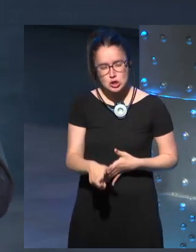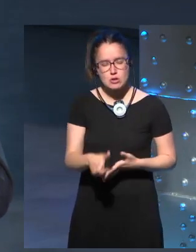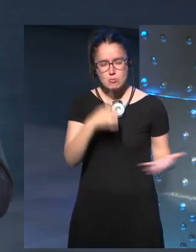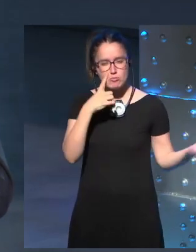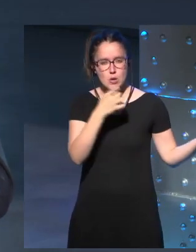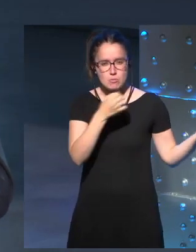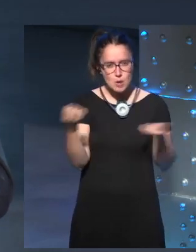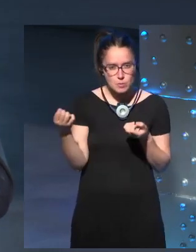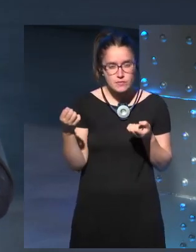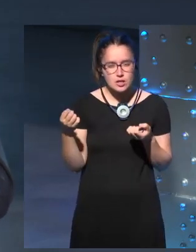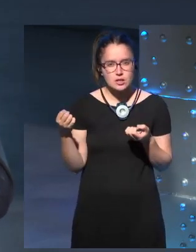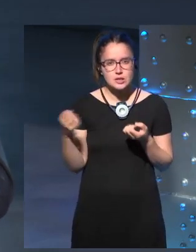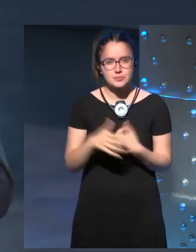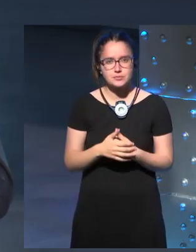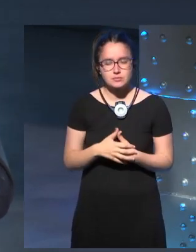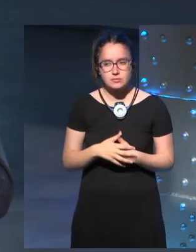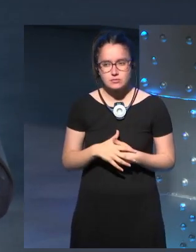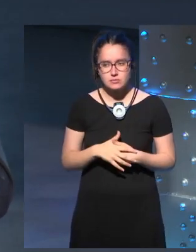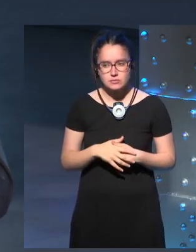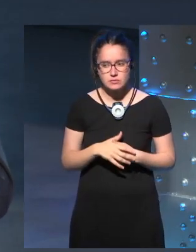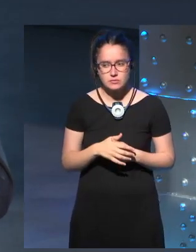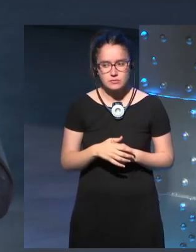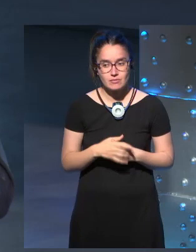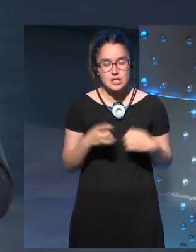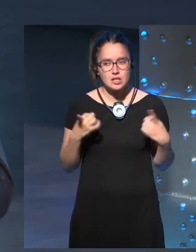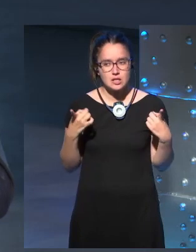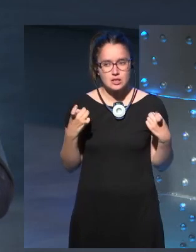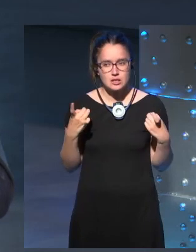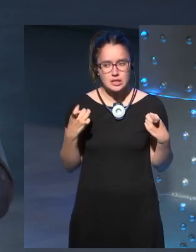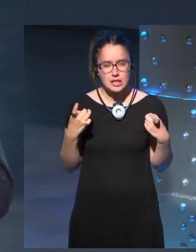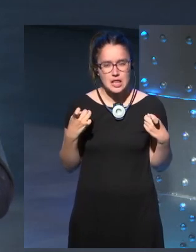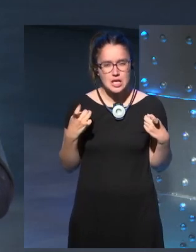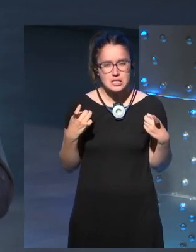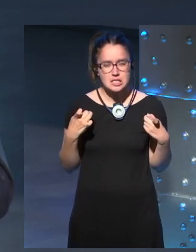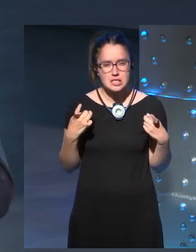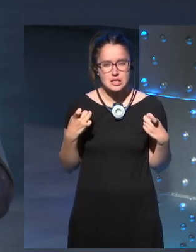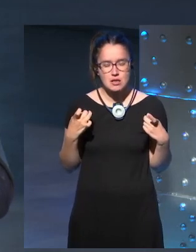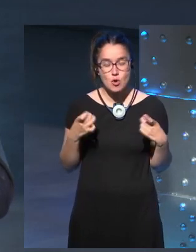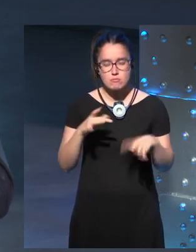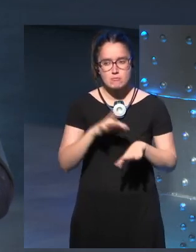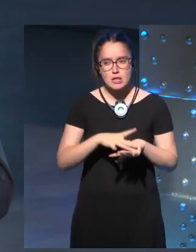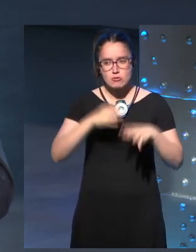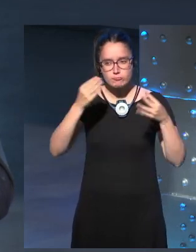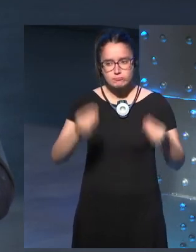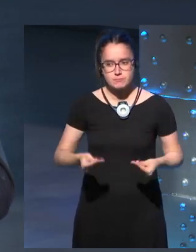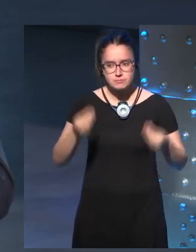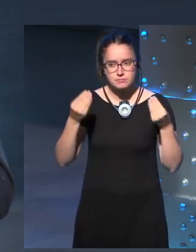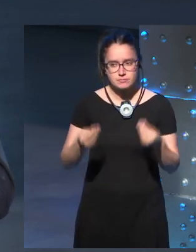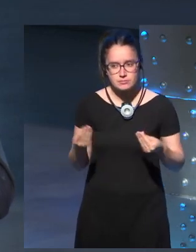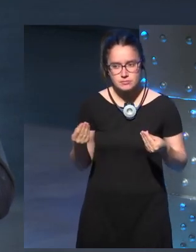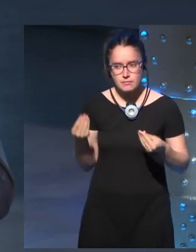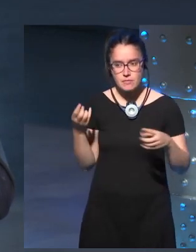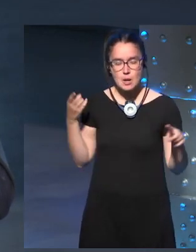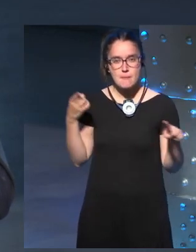Freudian analyst, and he needs a very good doctor to give him the best